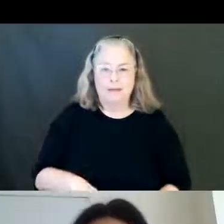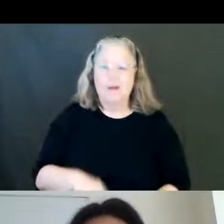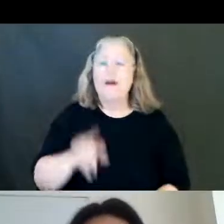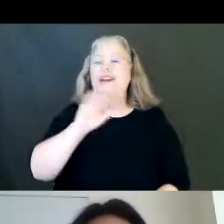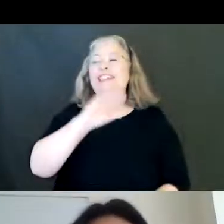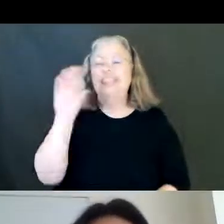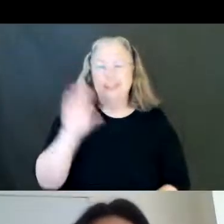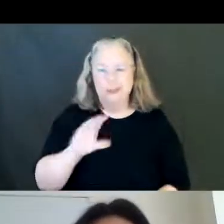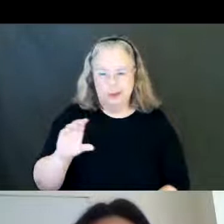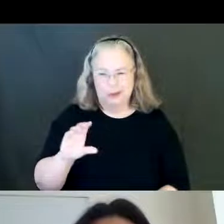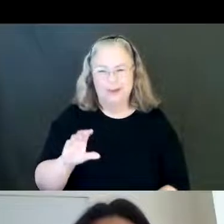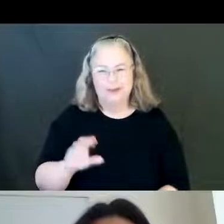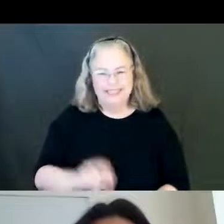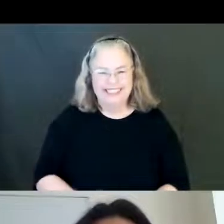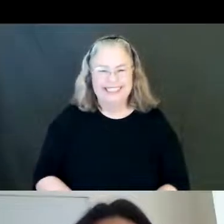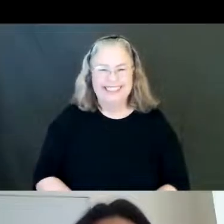Zoom calls.